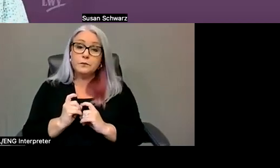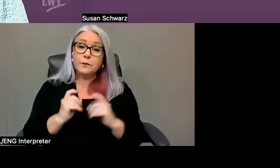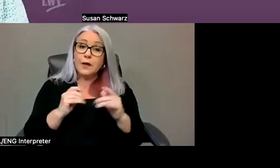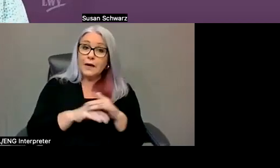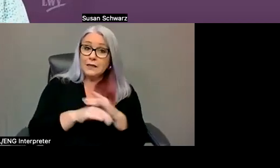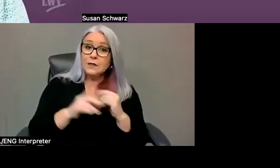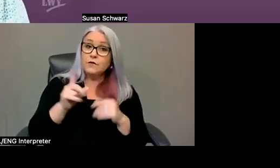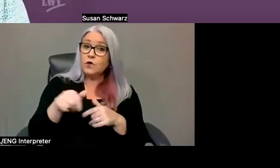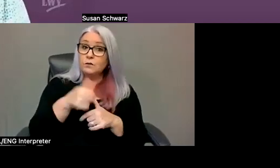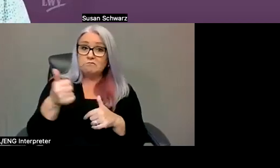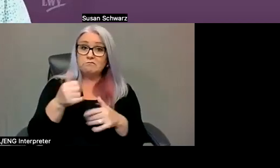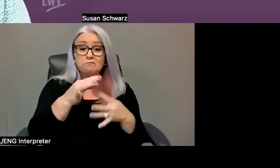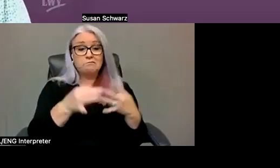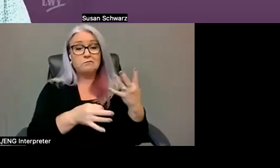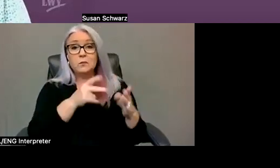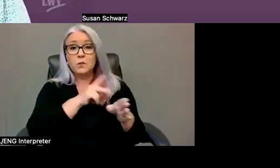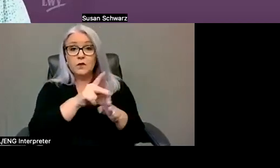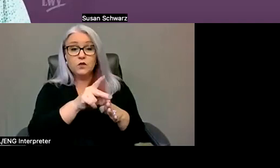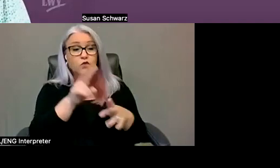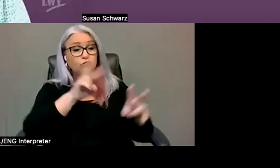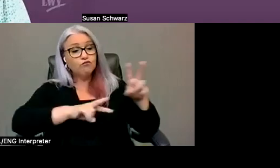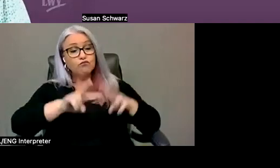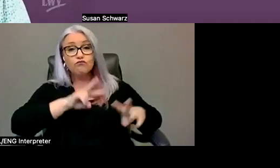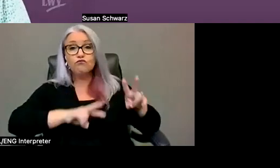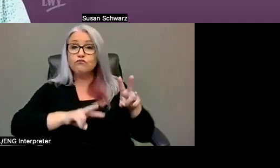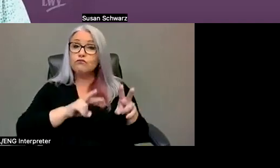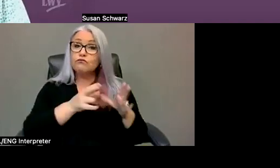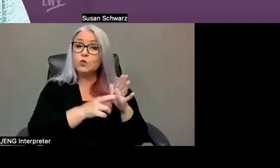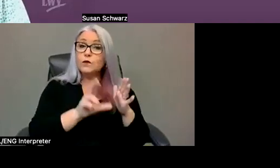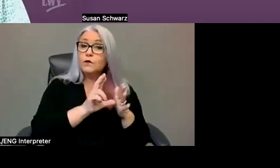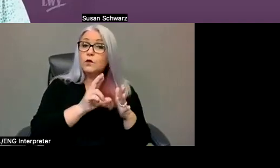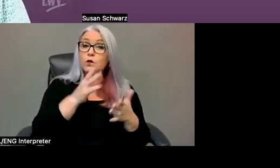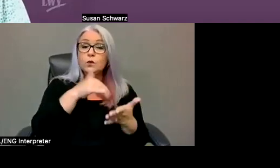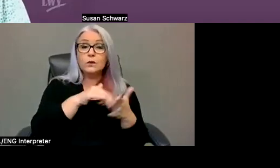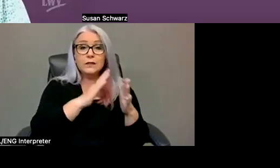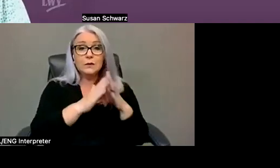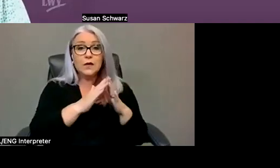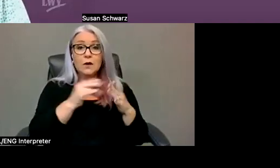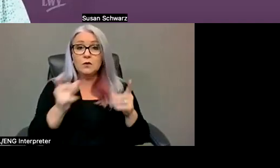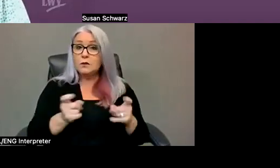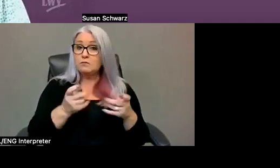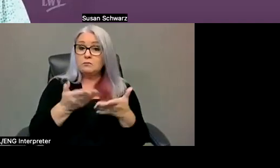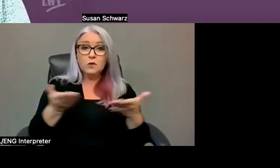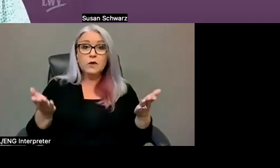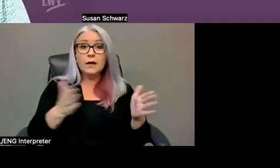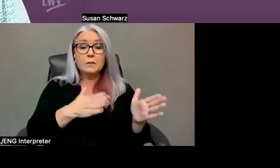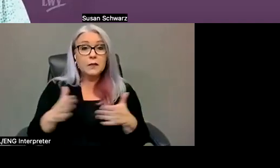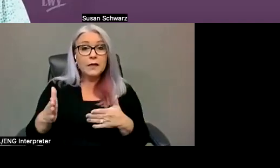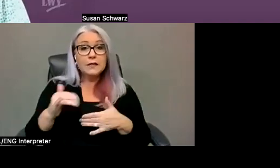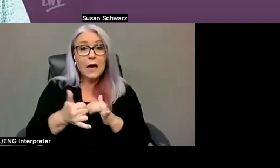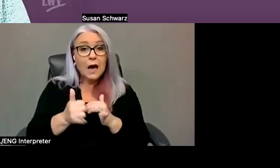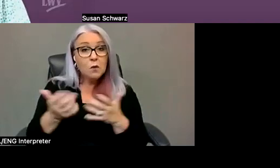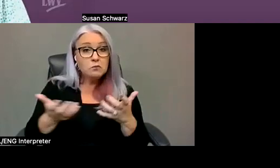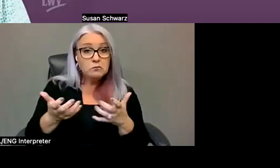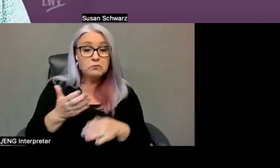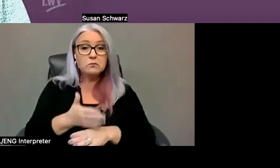professionals who will review the downtown and then come forth with plans on what we can do to improve the